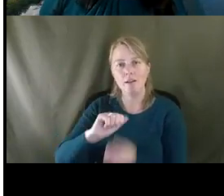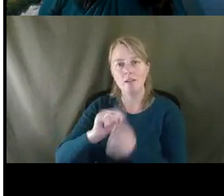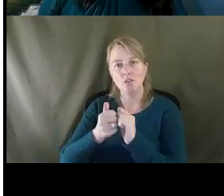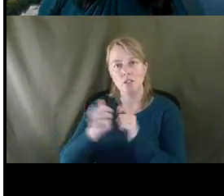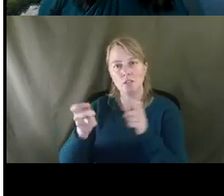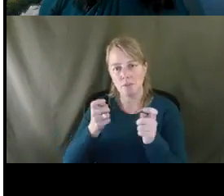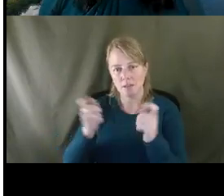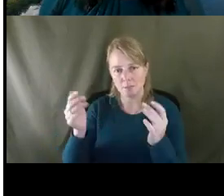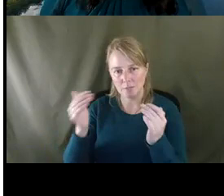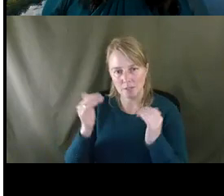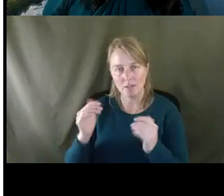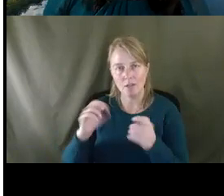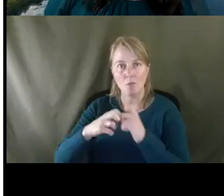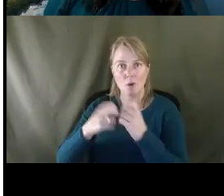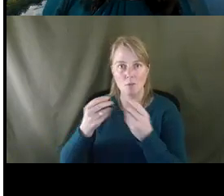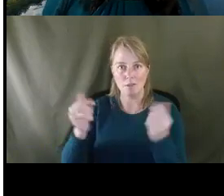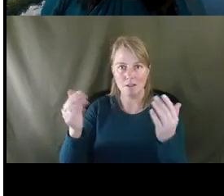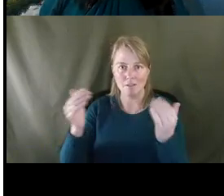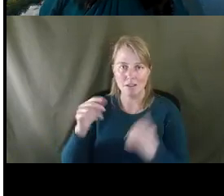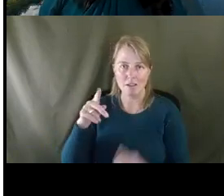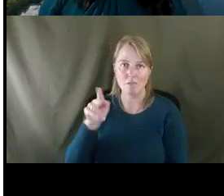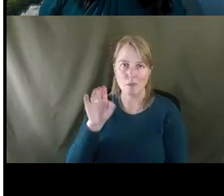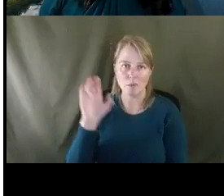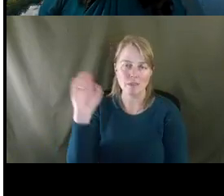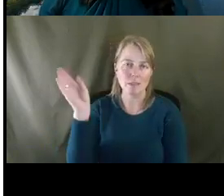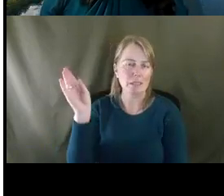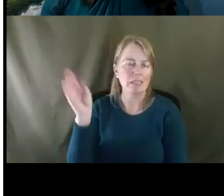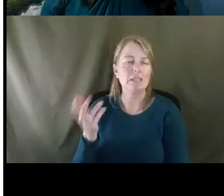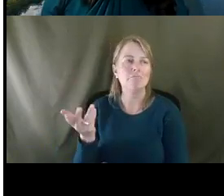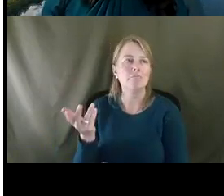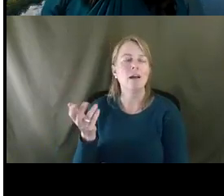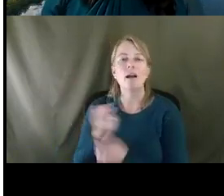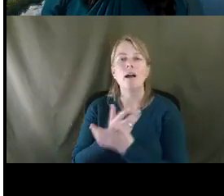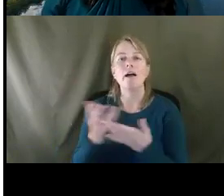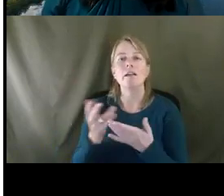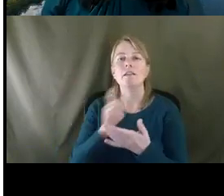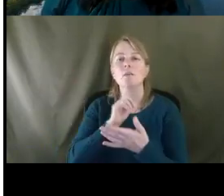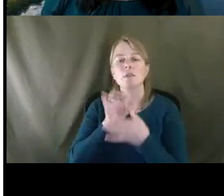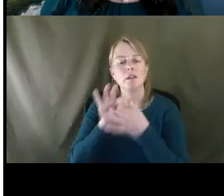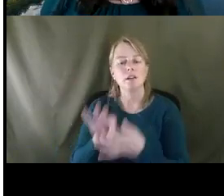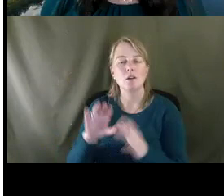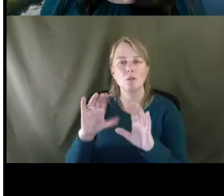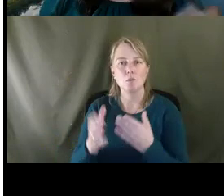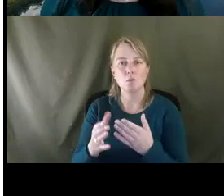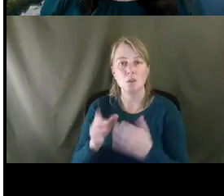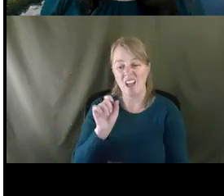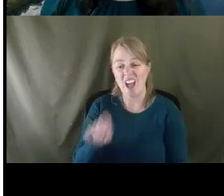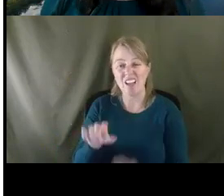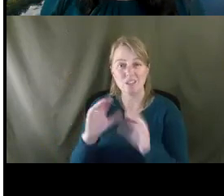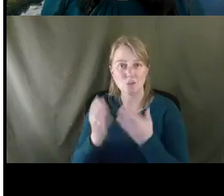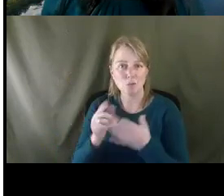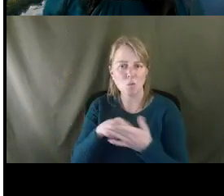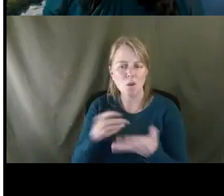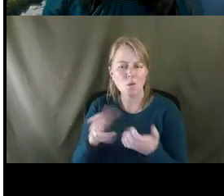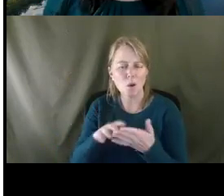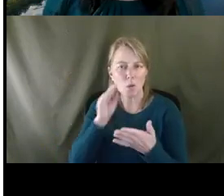management, problem solving, public speaking, anything that really speaks to the group. You could even ask the group, what would you like to learn